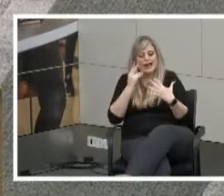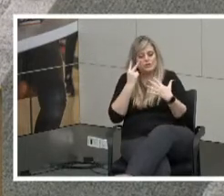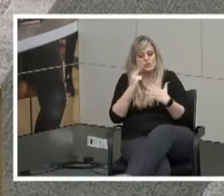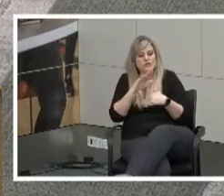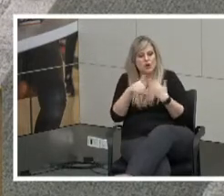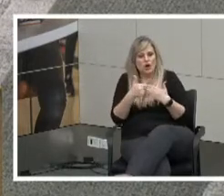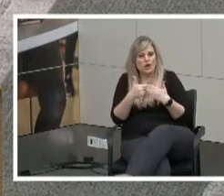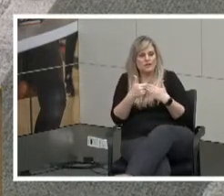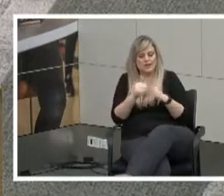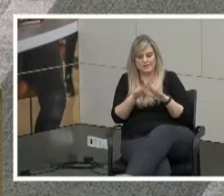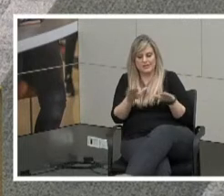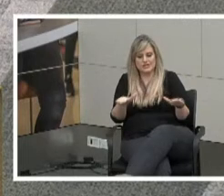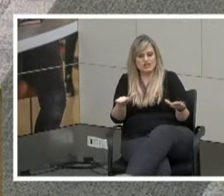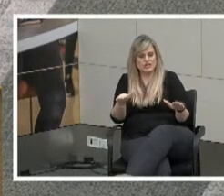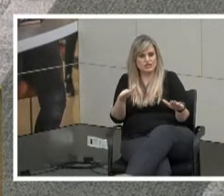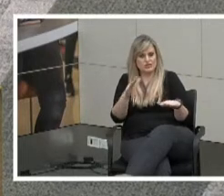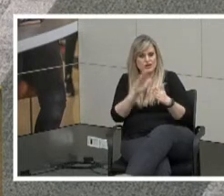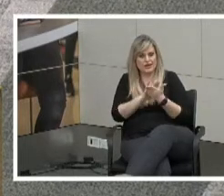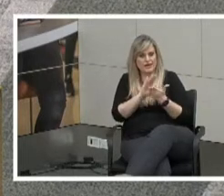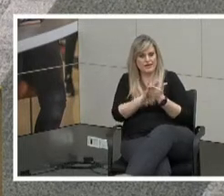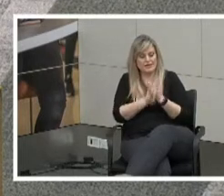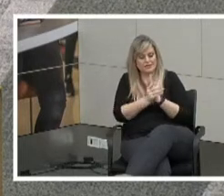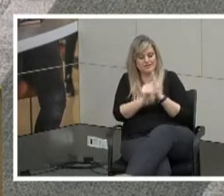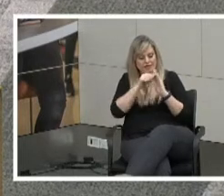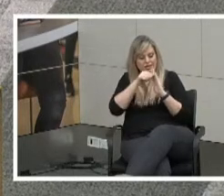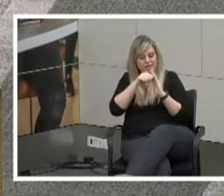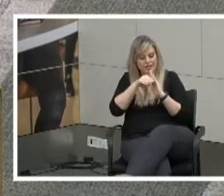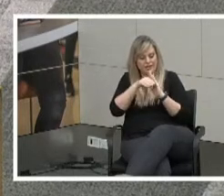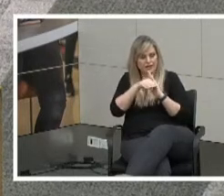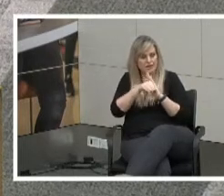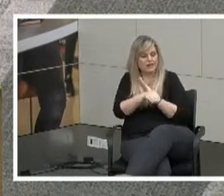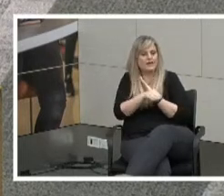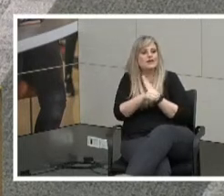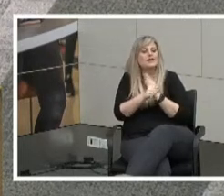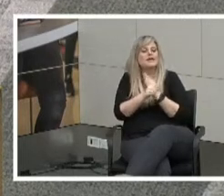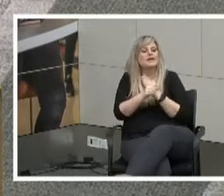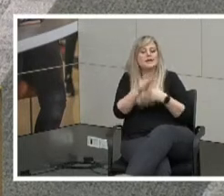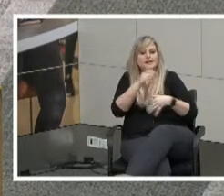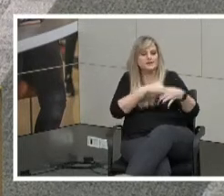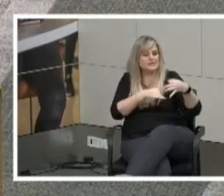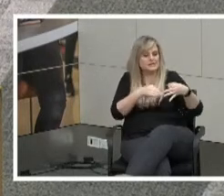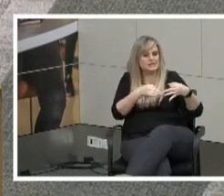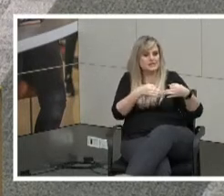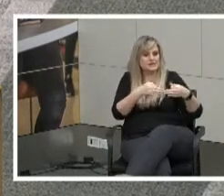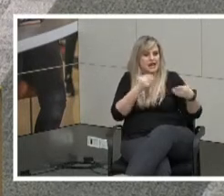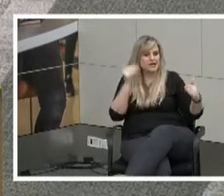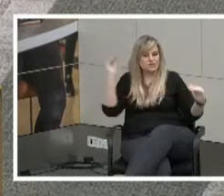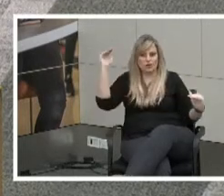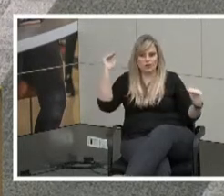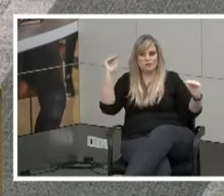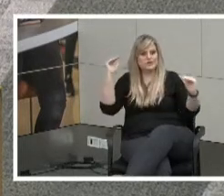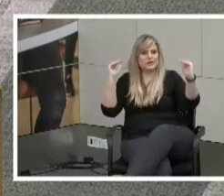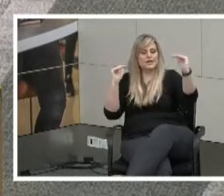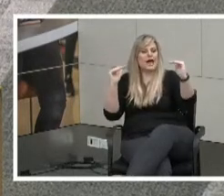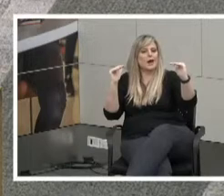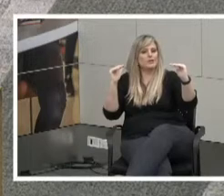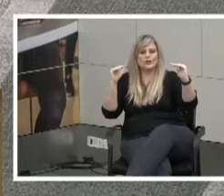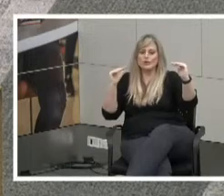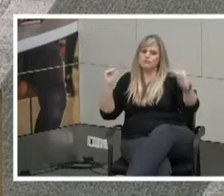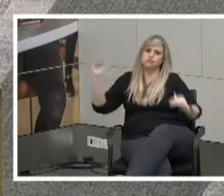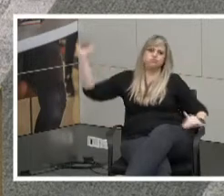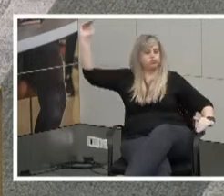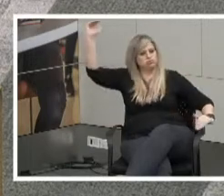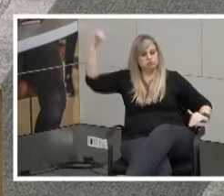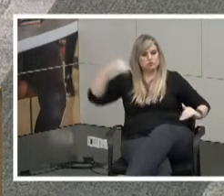children daily decline academically instead of closing the achievement Gap you have made it as wide as a seven Lane freeway